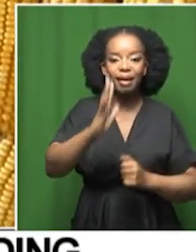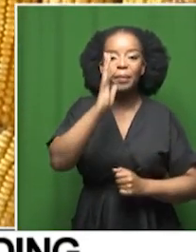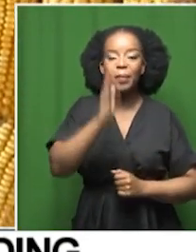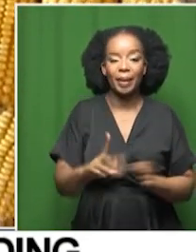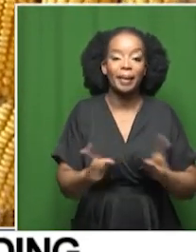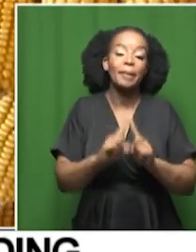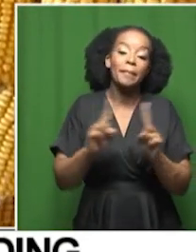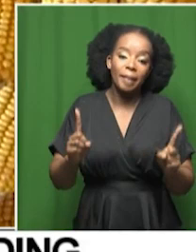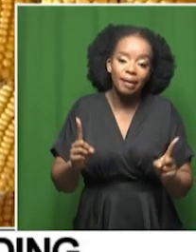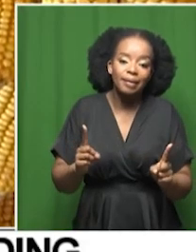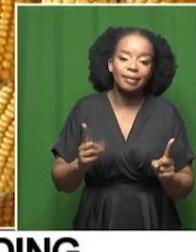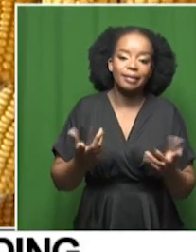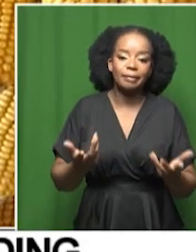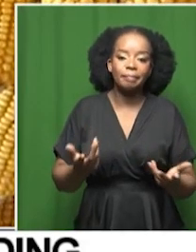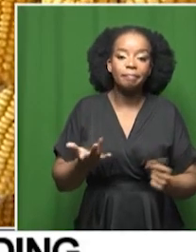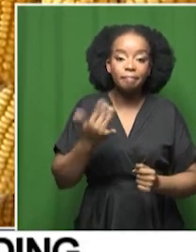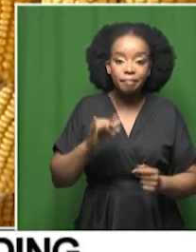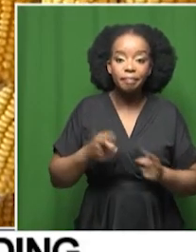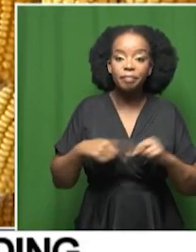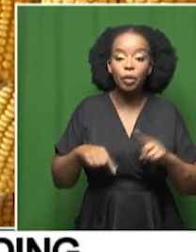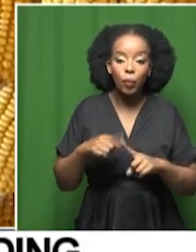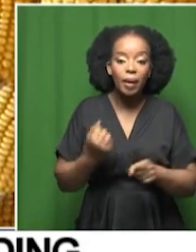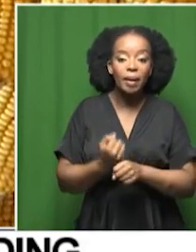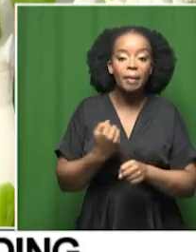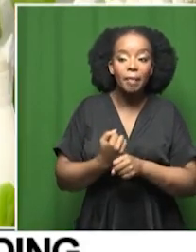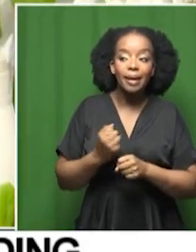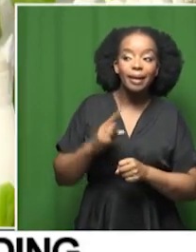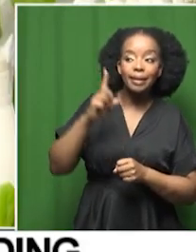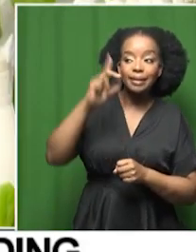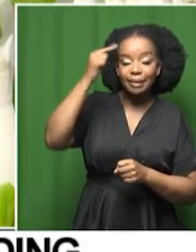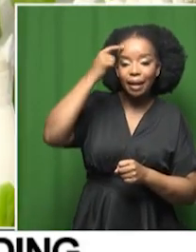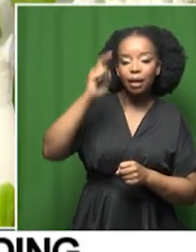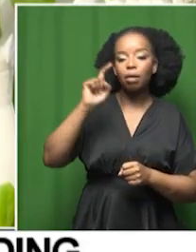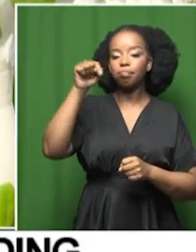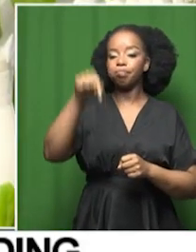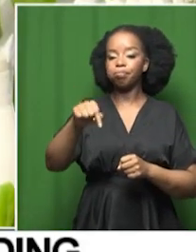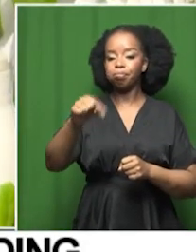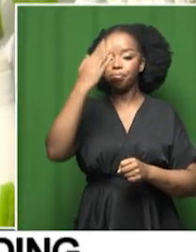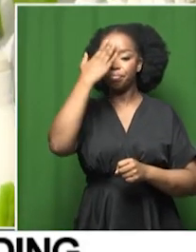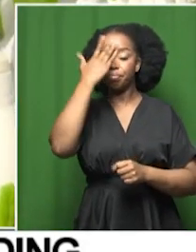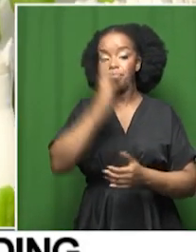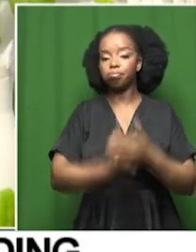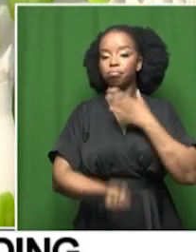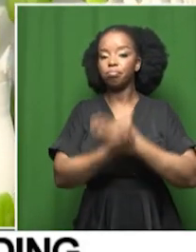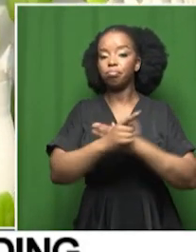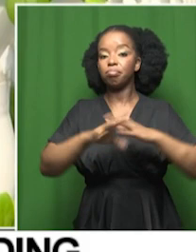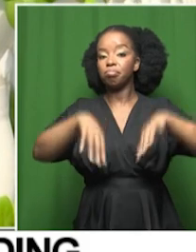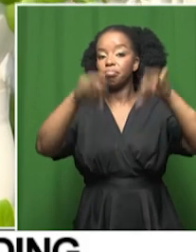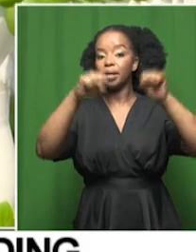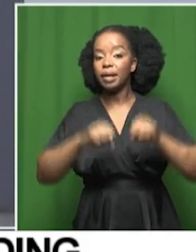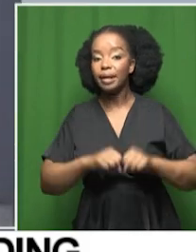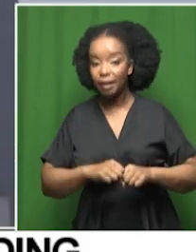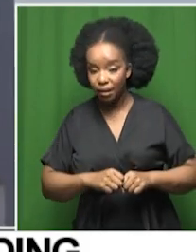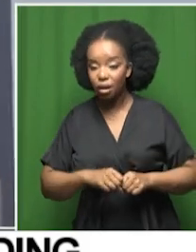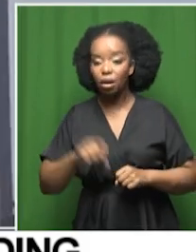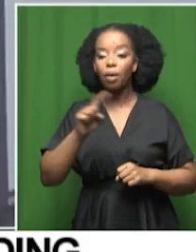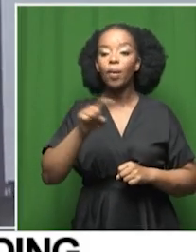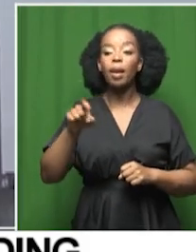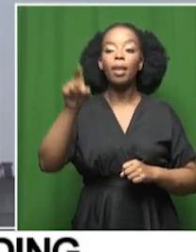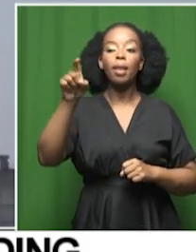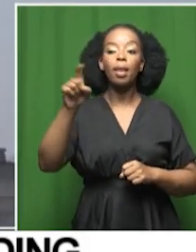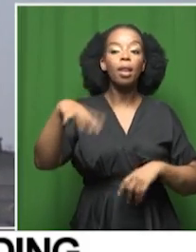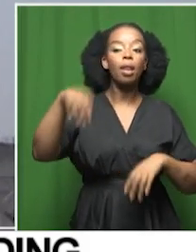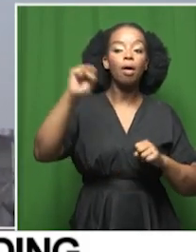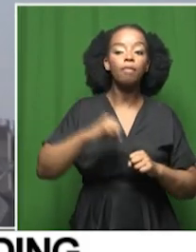currently make load shedding more predictable. So in other words, in a manner that whilst it's a given it will take place, one can look at